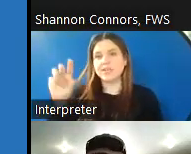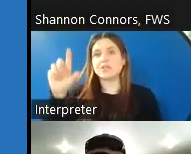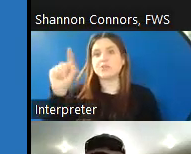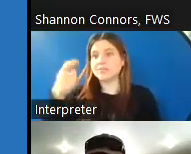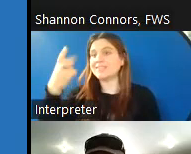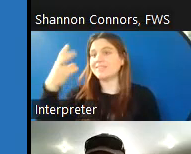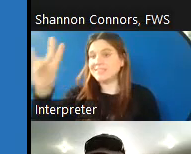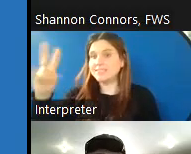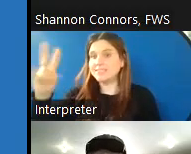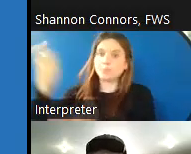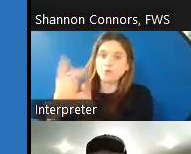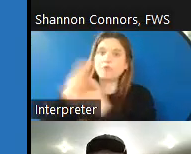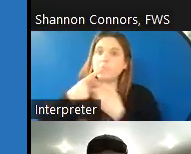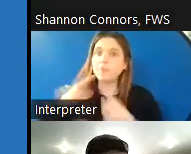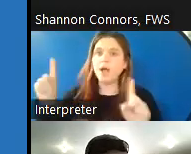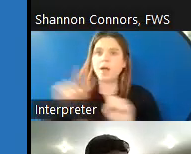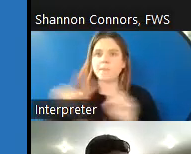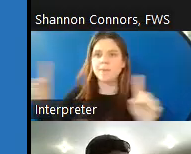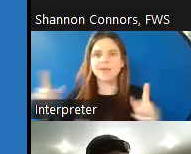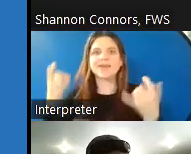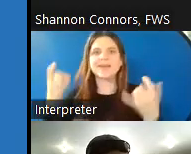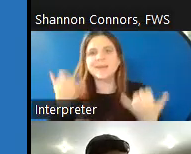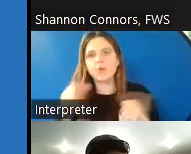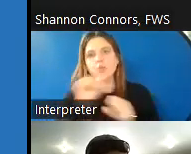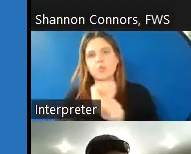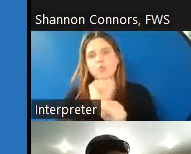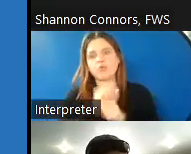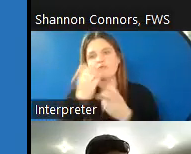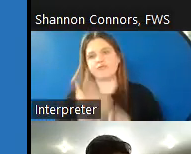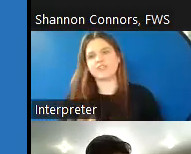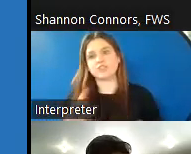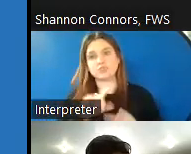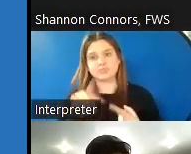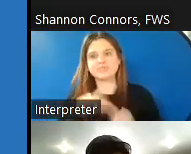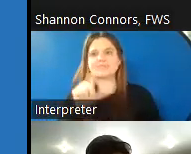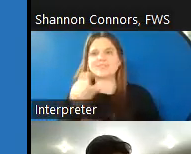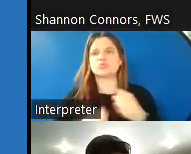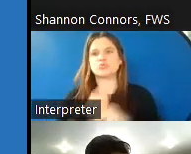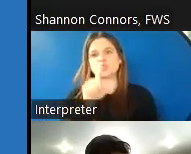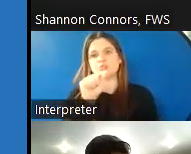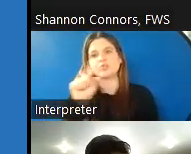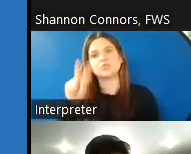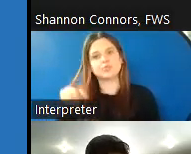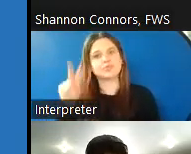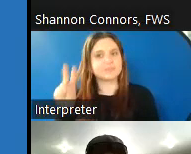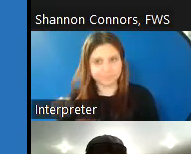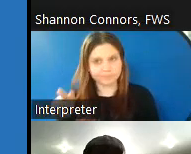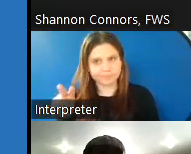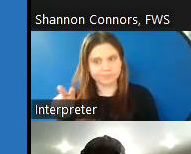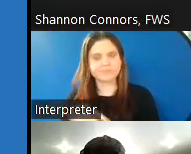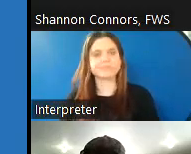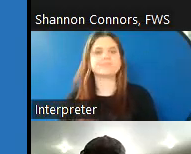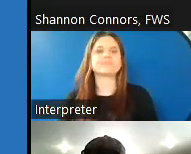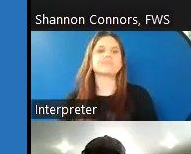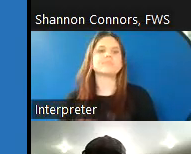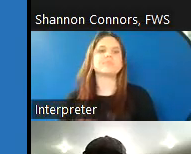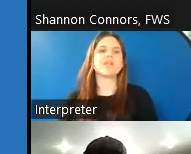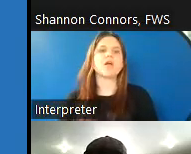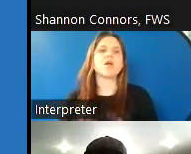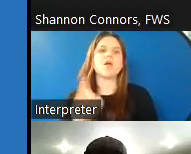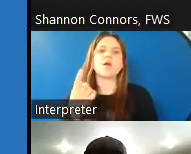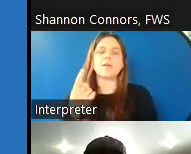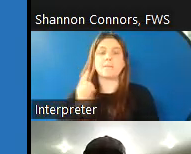until 2022. As we all learned in one of the grades when we were in